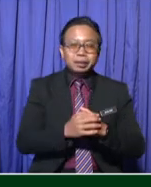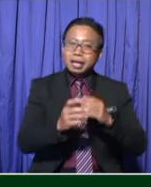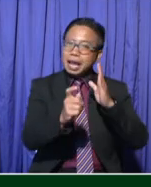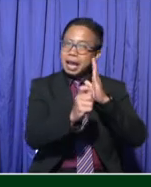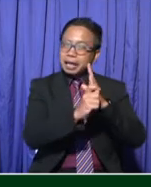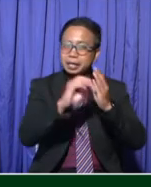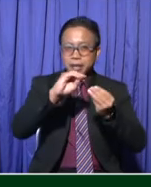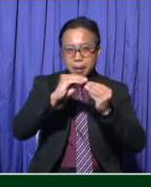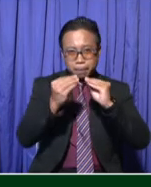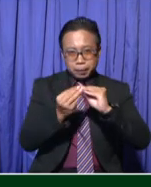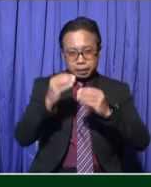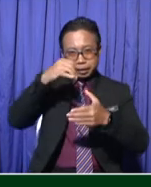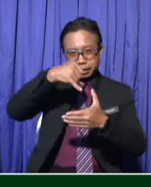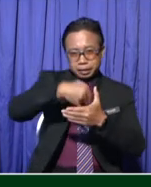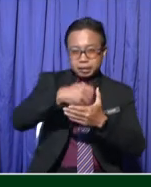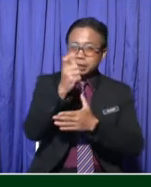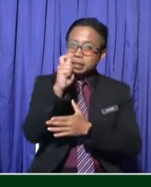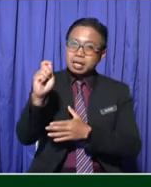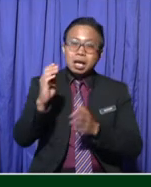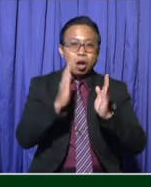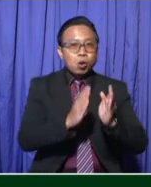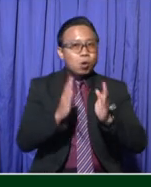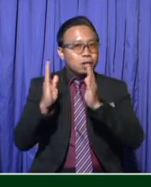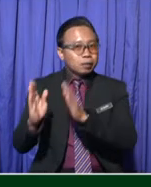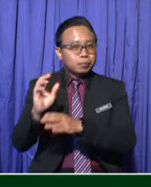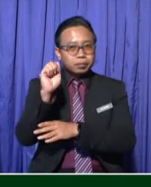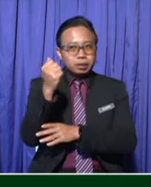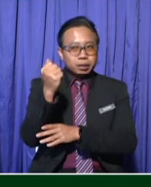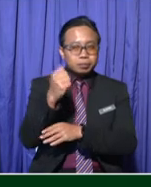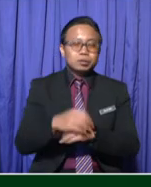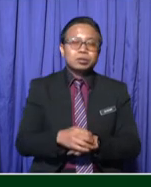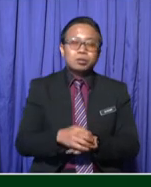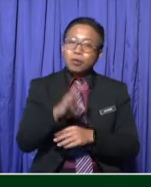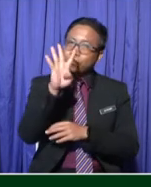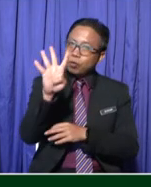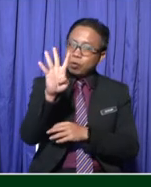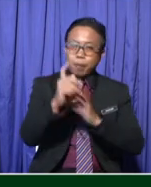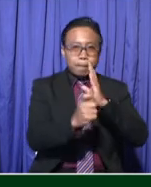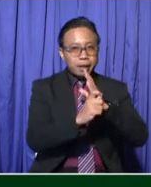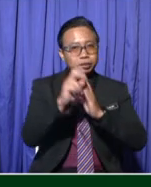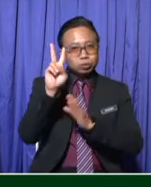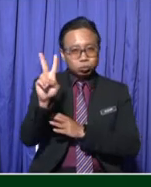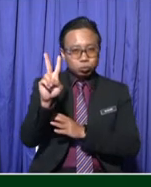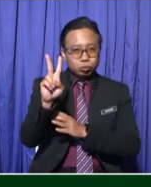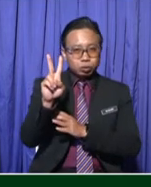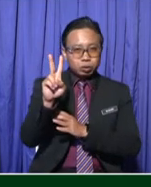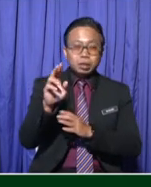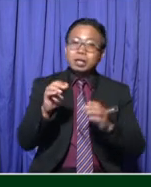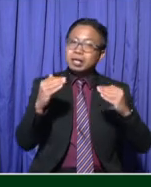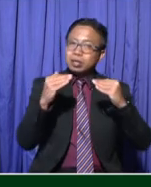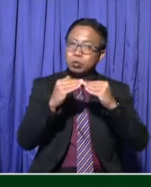the numbers in the column tens. 4 plus 2 equals